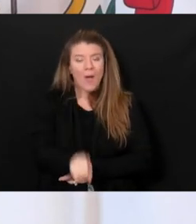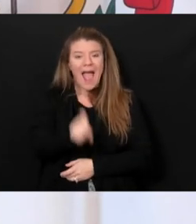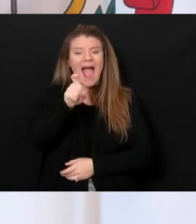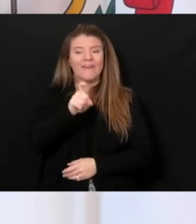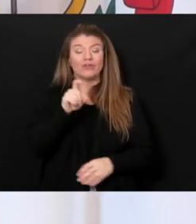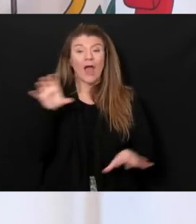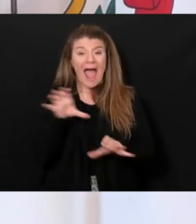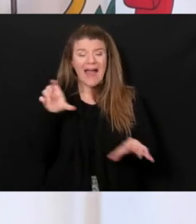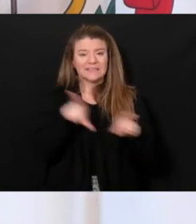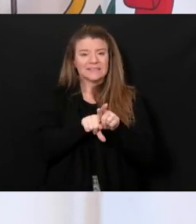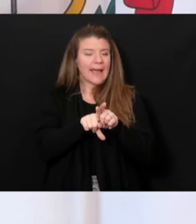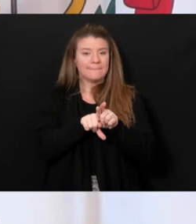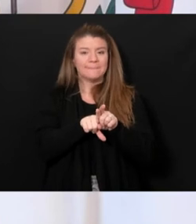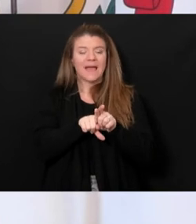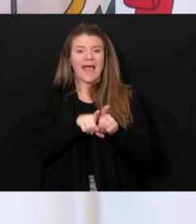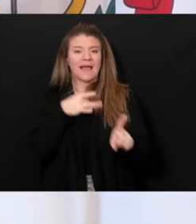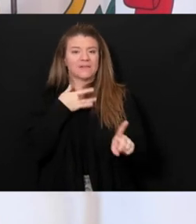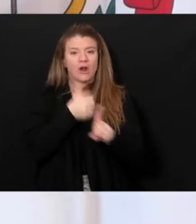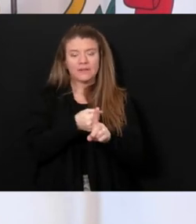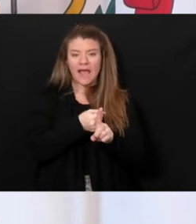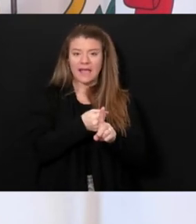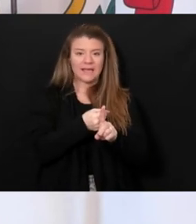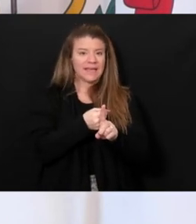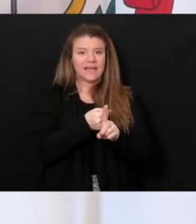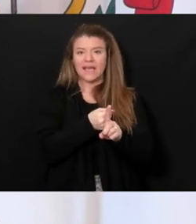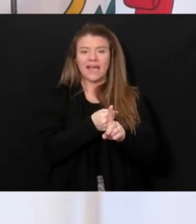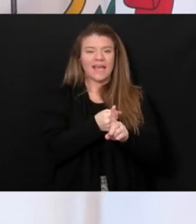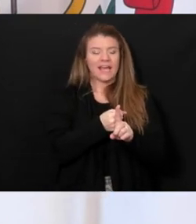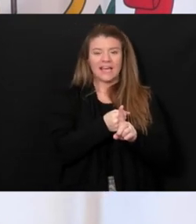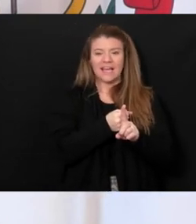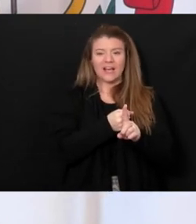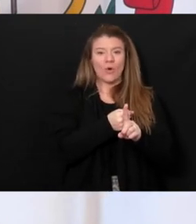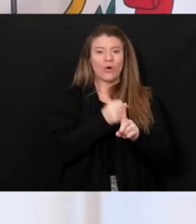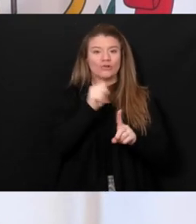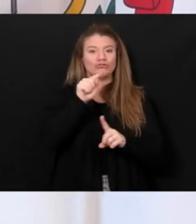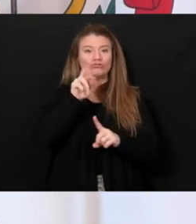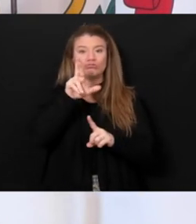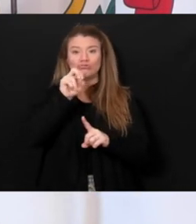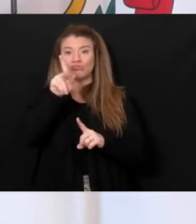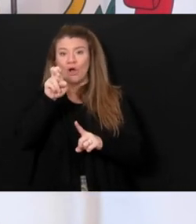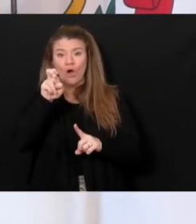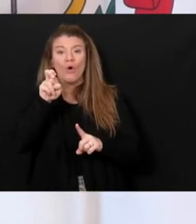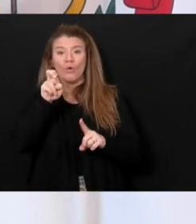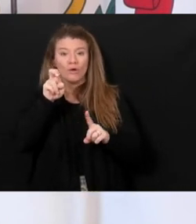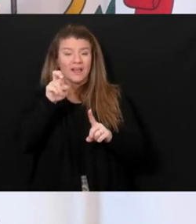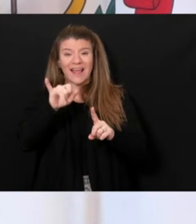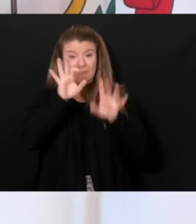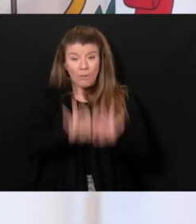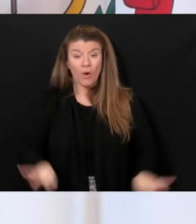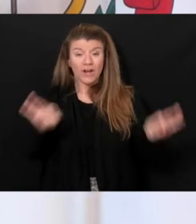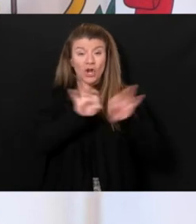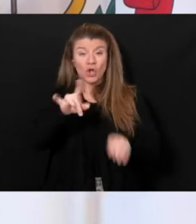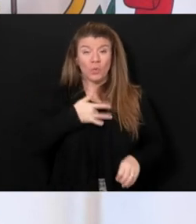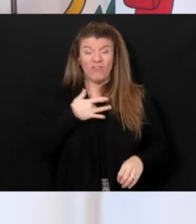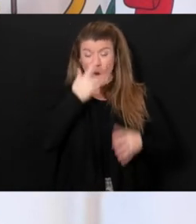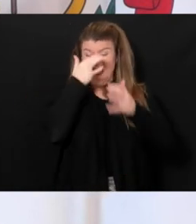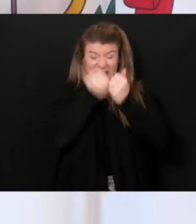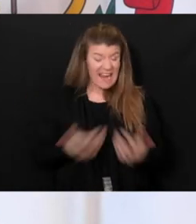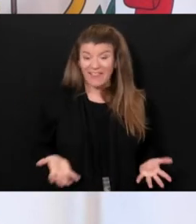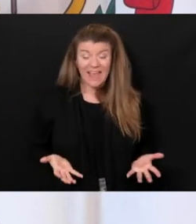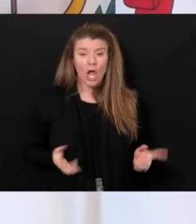as I've said over and over, just as you would treat a heart attack or a stroke. If you're feeling the least bit bad,